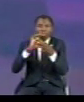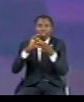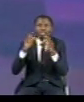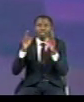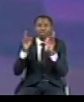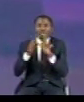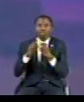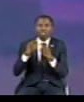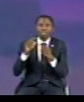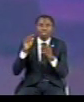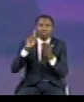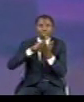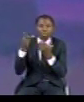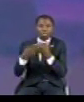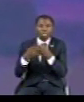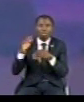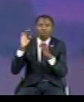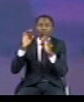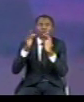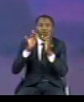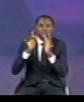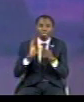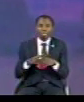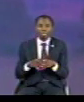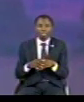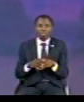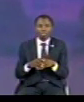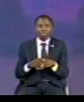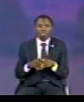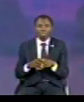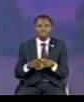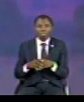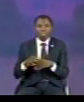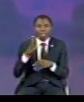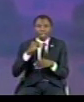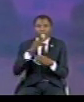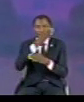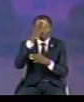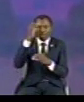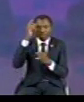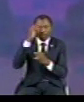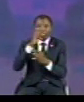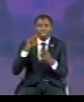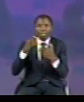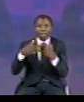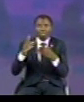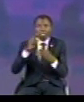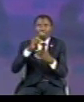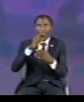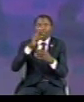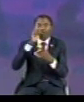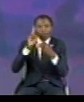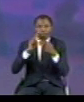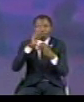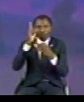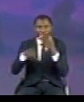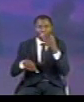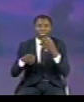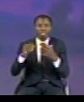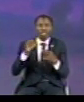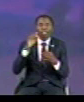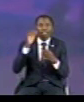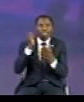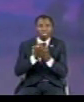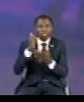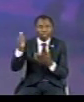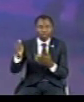the final amen is still as effective as it is. After the final amen, after the prayers of the man of God yesterday, she said